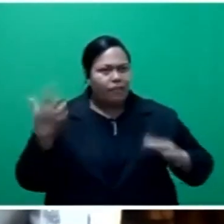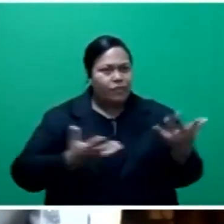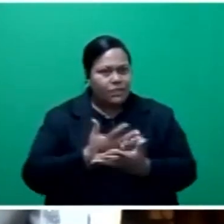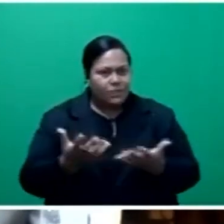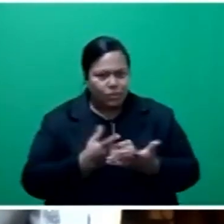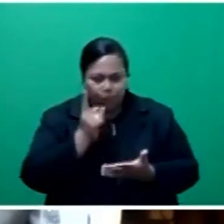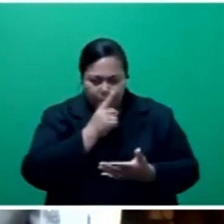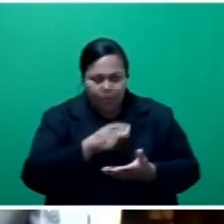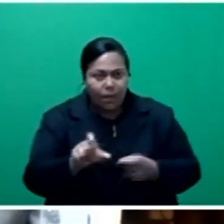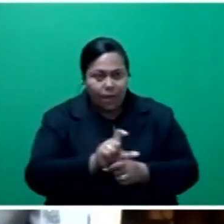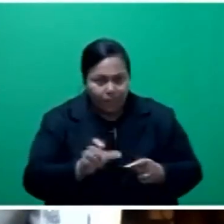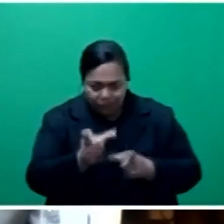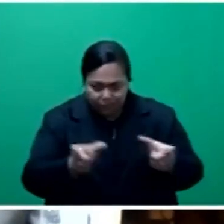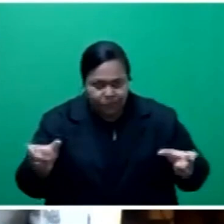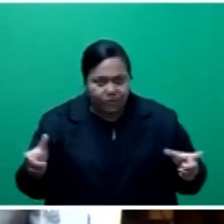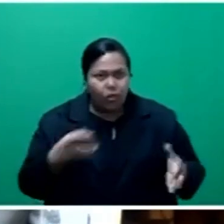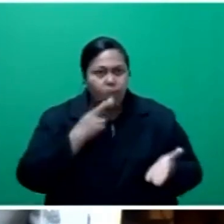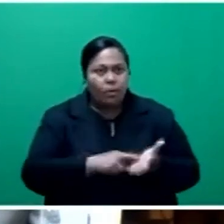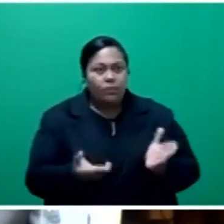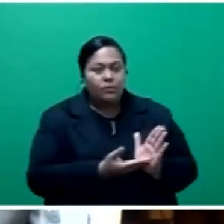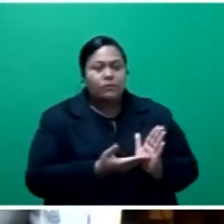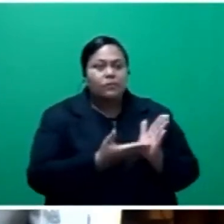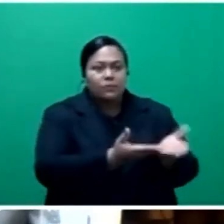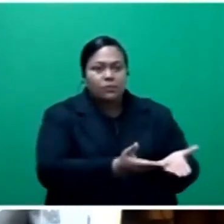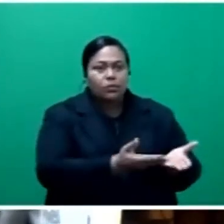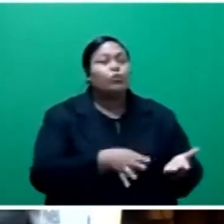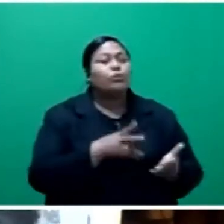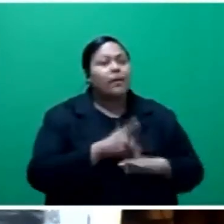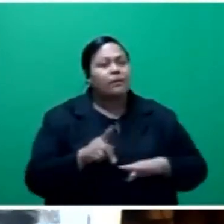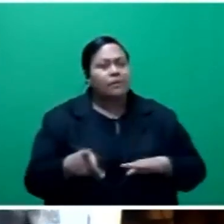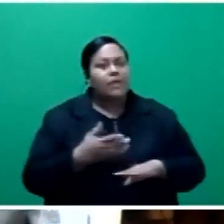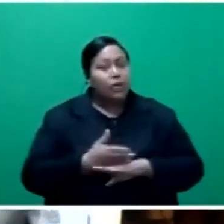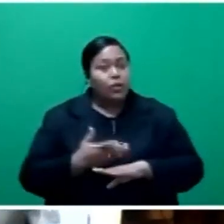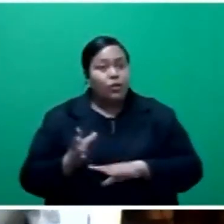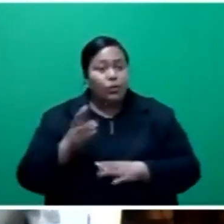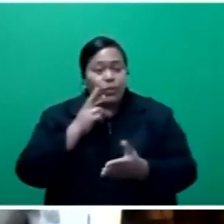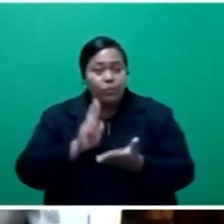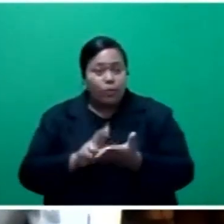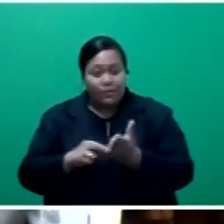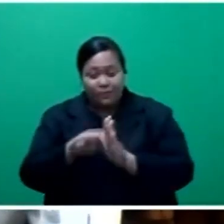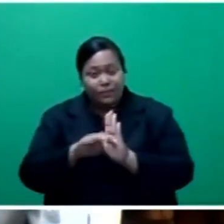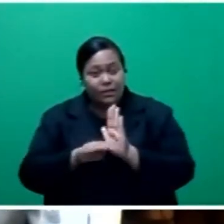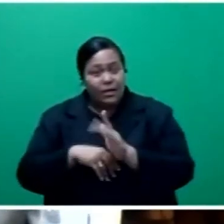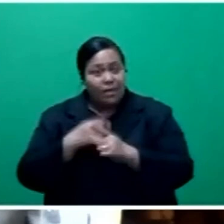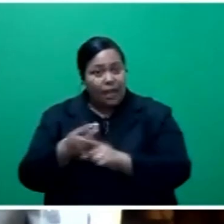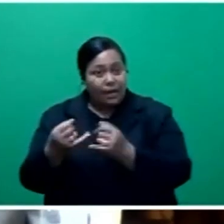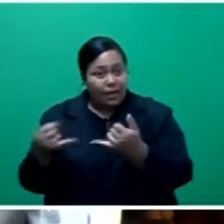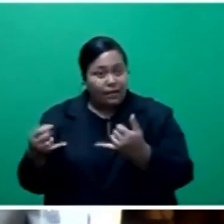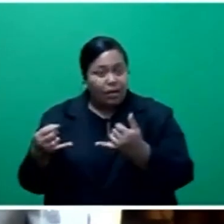made to the reporting guidelines to Parliament. The Office of Auditor General released a new reporting guideline effective 1 April